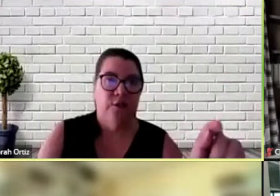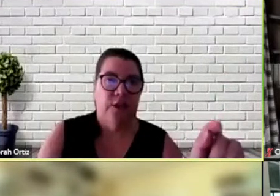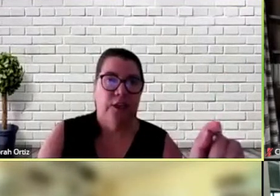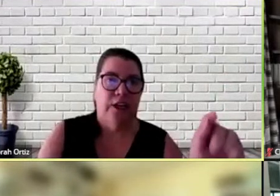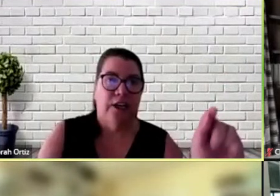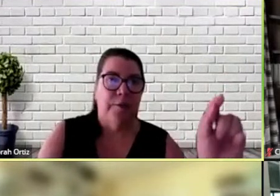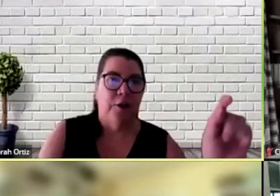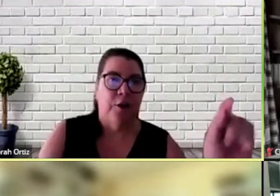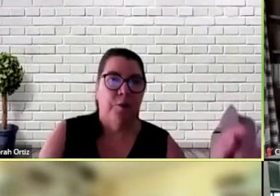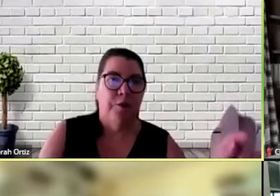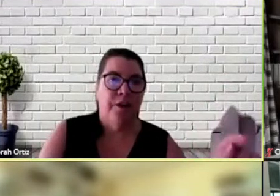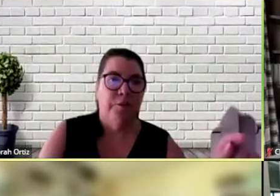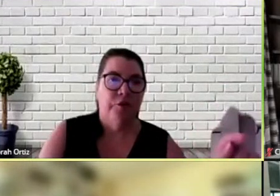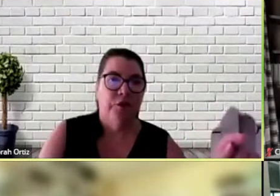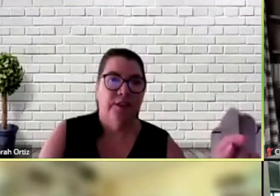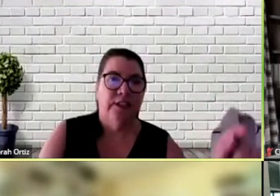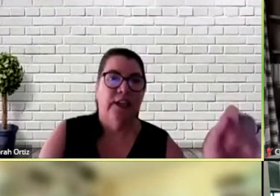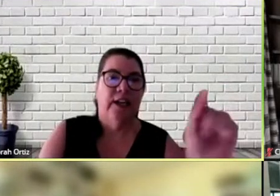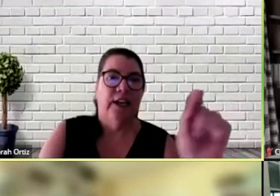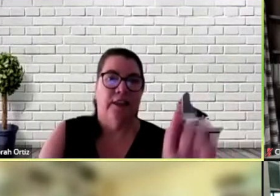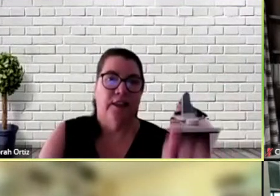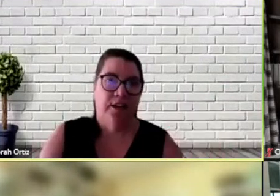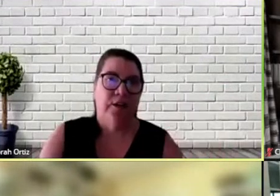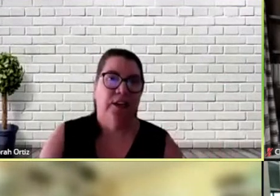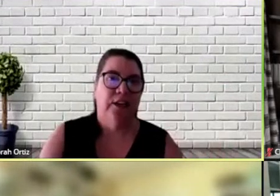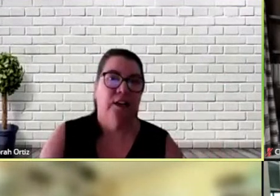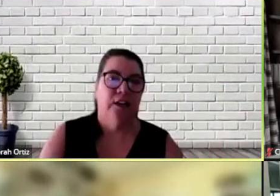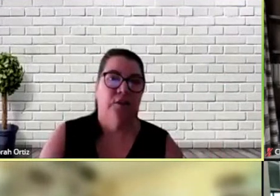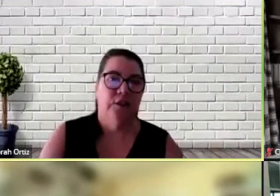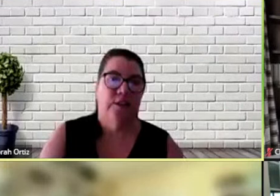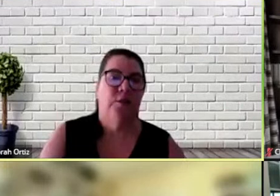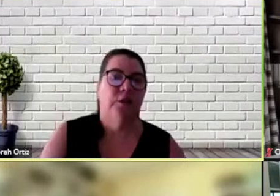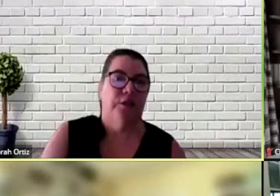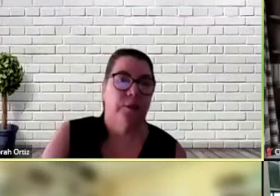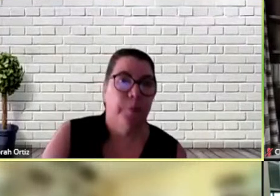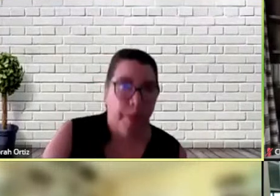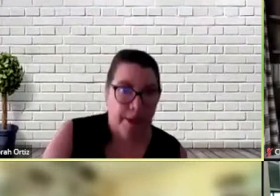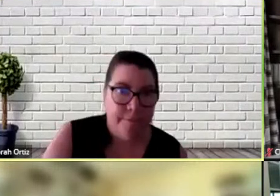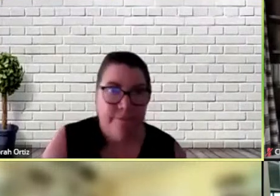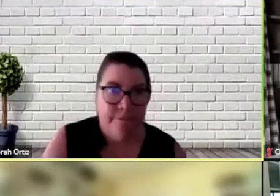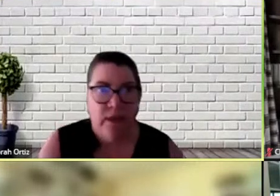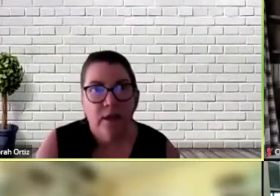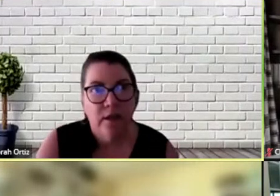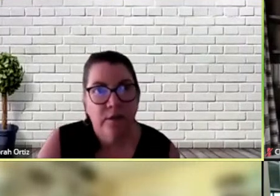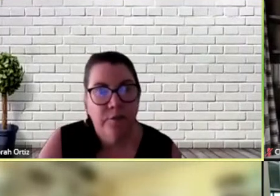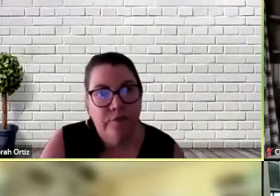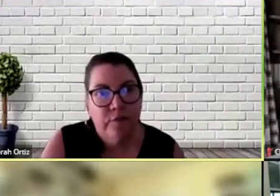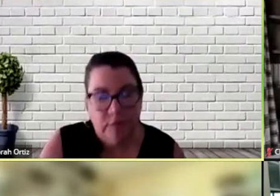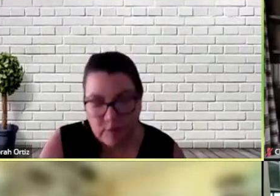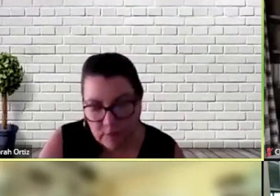see on the screen, and I'm going to open it up with trustee Knight and then go to trustee Wilkerson.